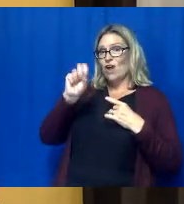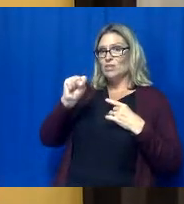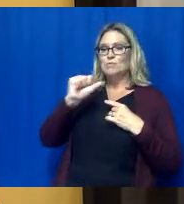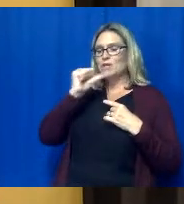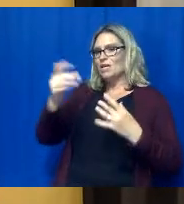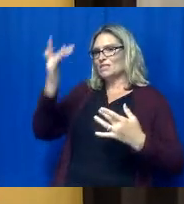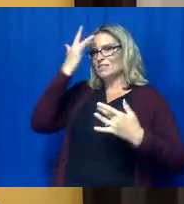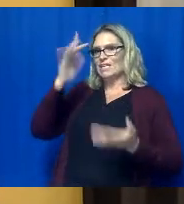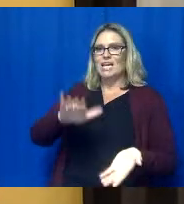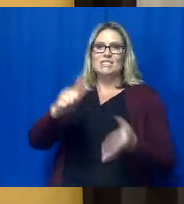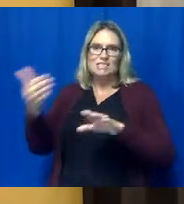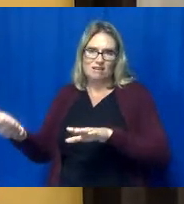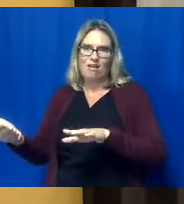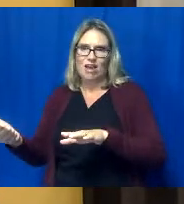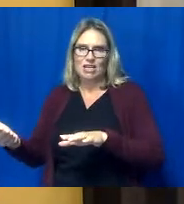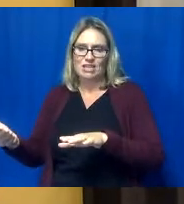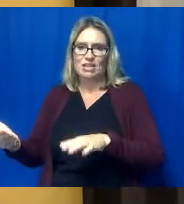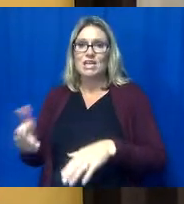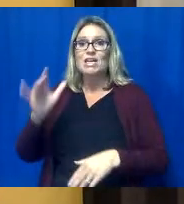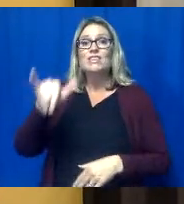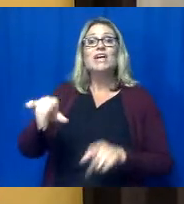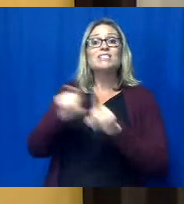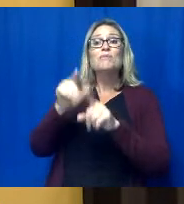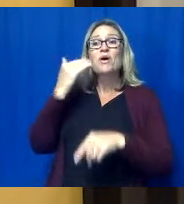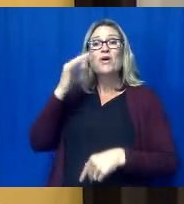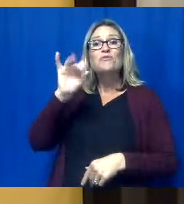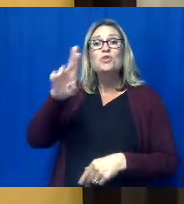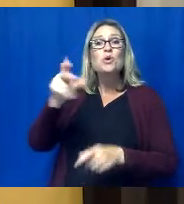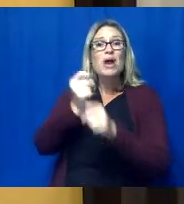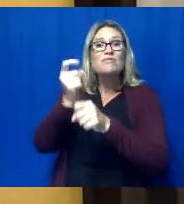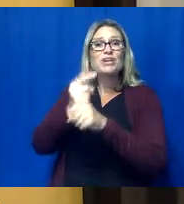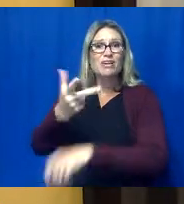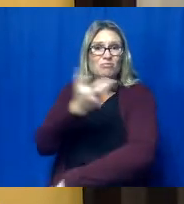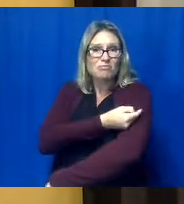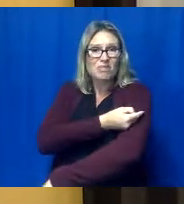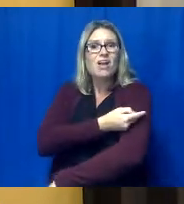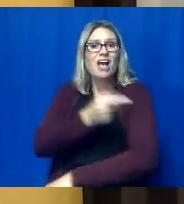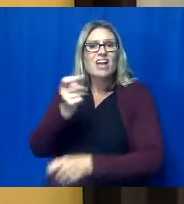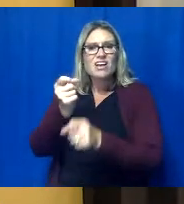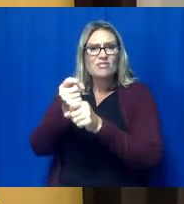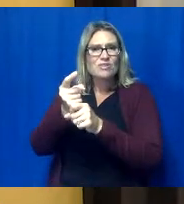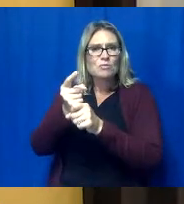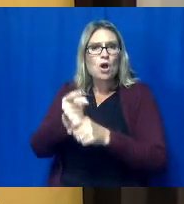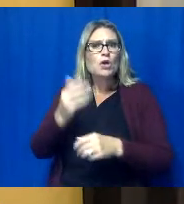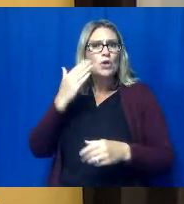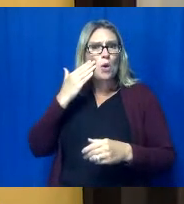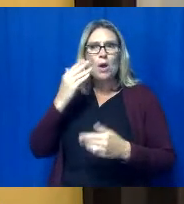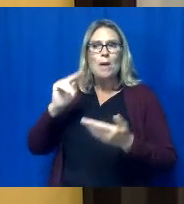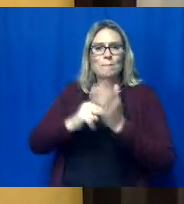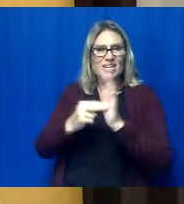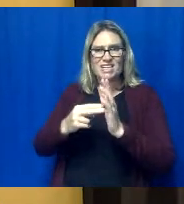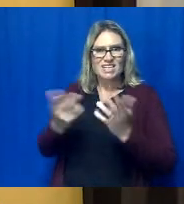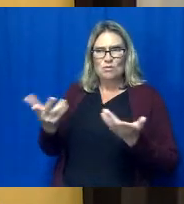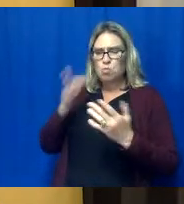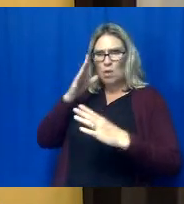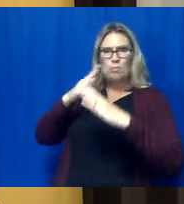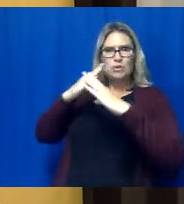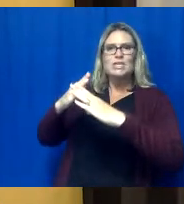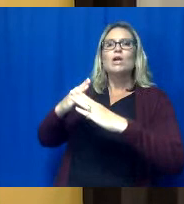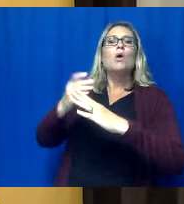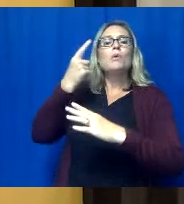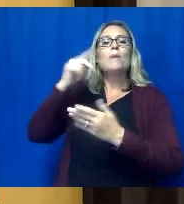it. Our influenza vaccine is a good example. Influenza vaccine, we all know, is terrible at preventing influenza. It reduces